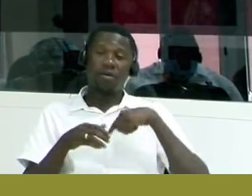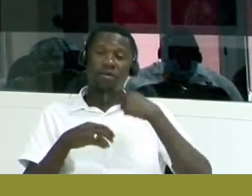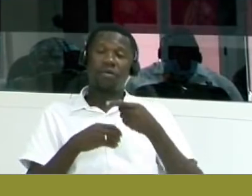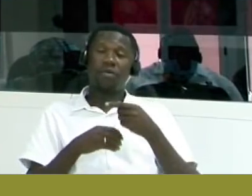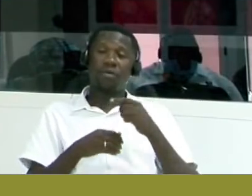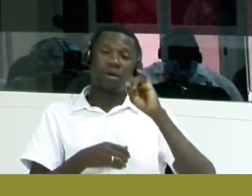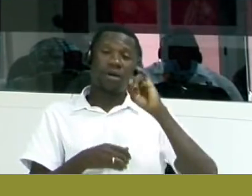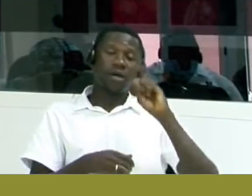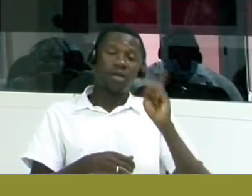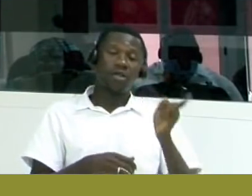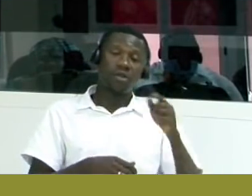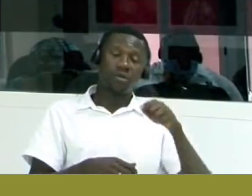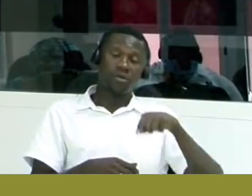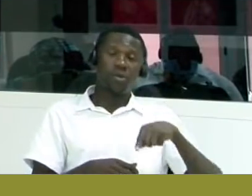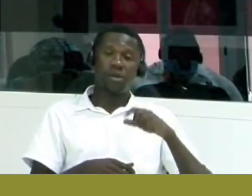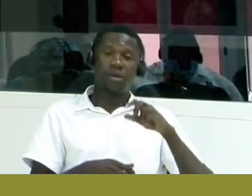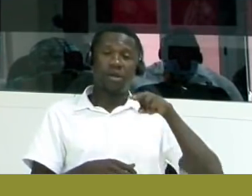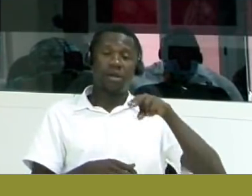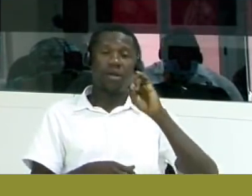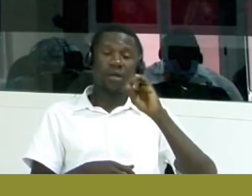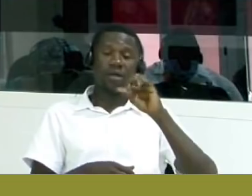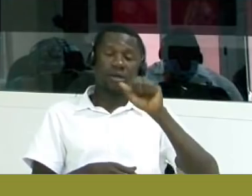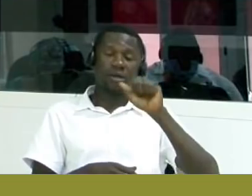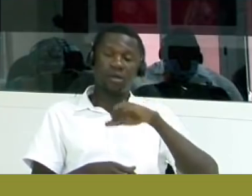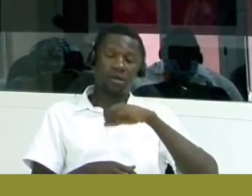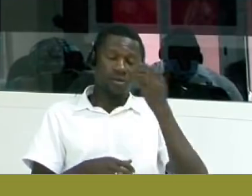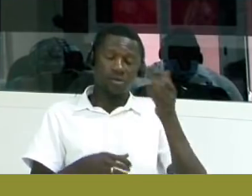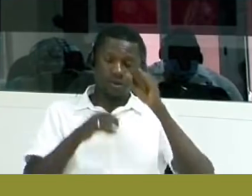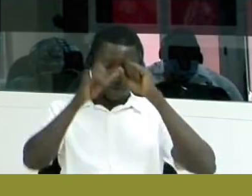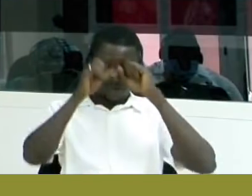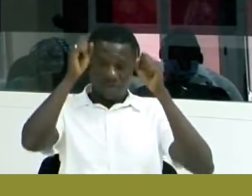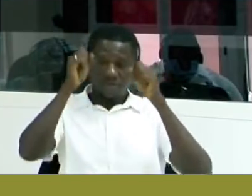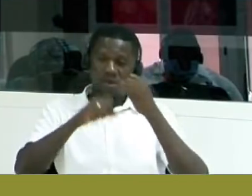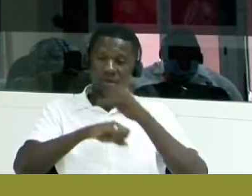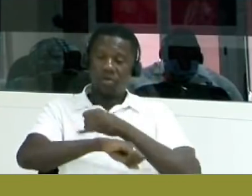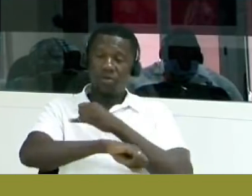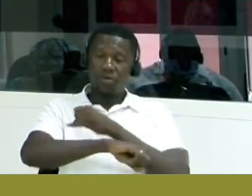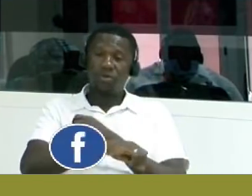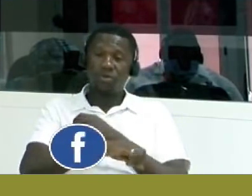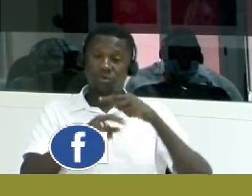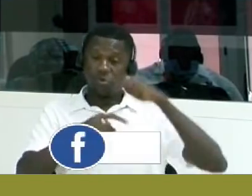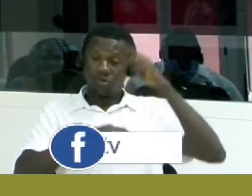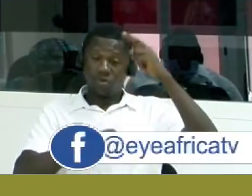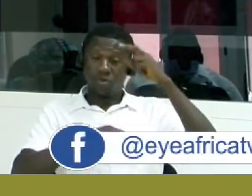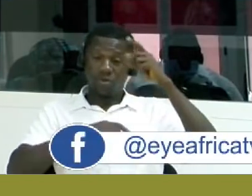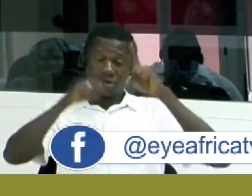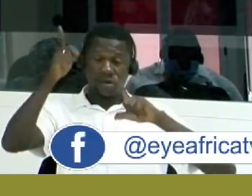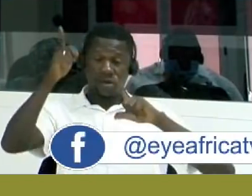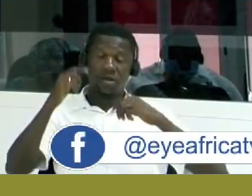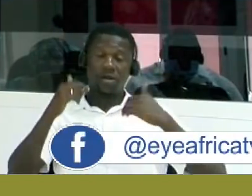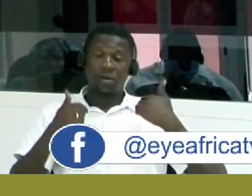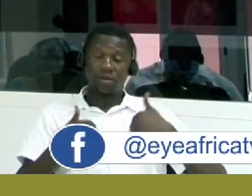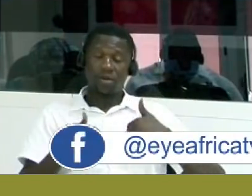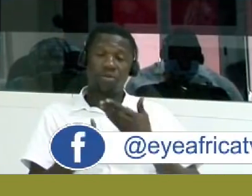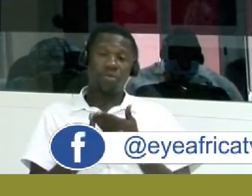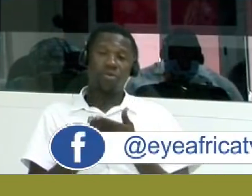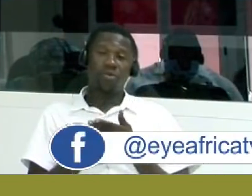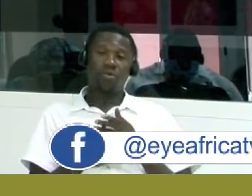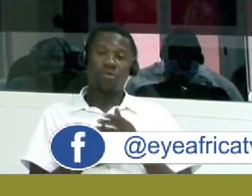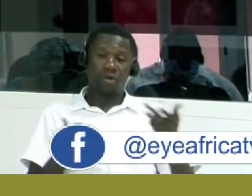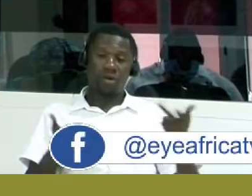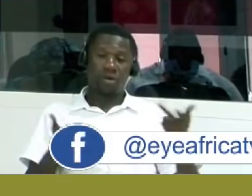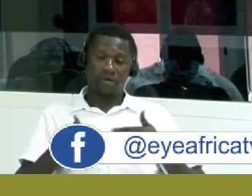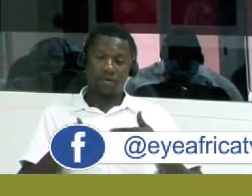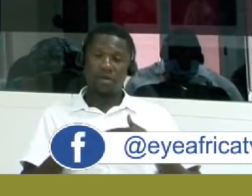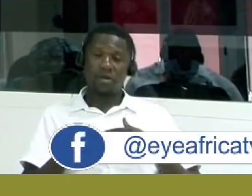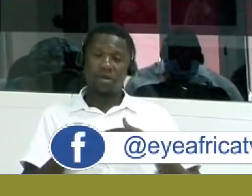and many other government institutions' top-ranking officials. We were invited to the office of the principal of the college,